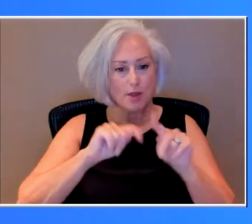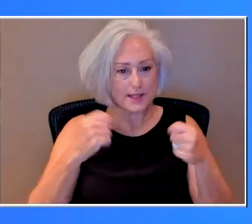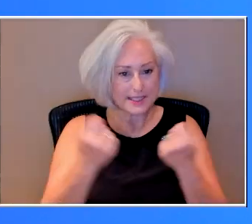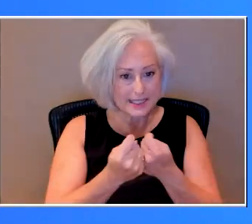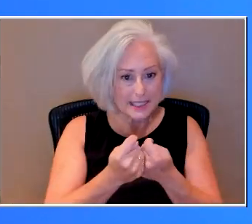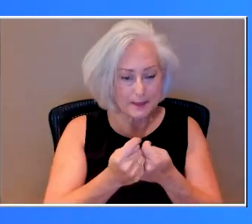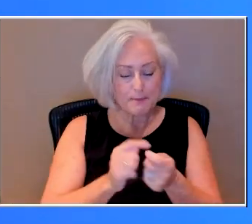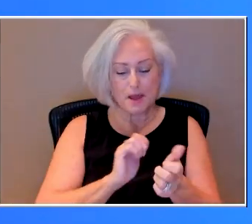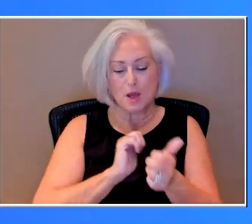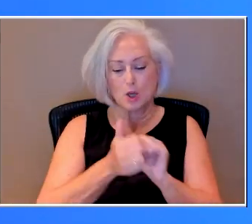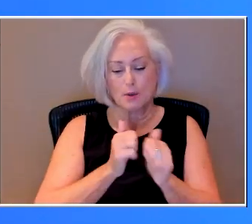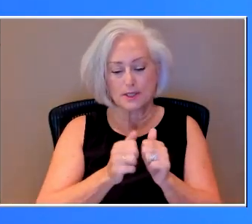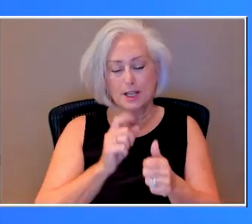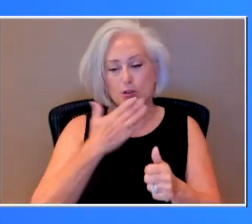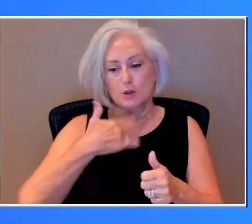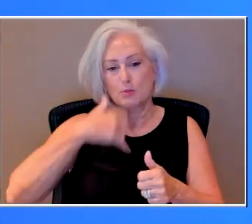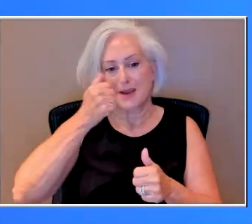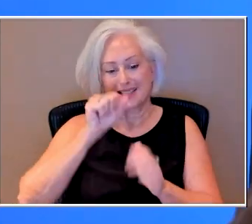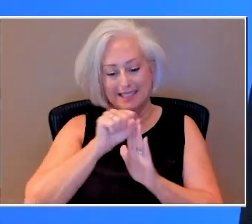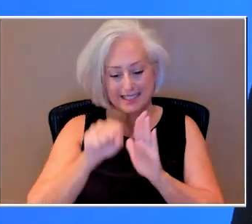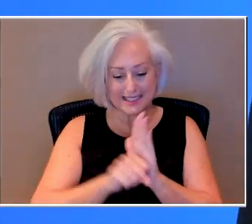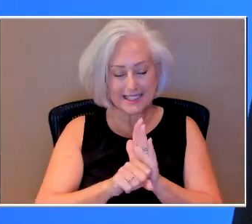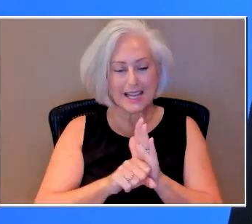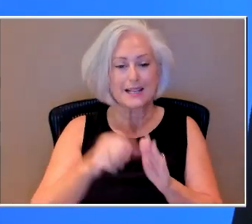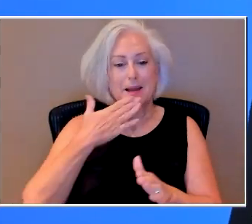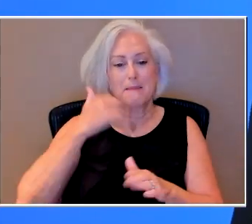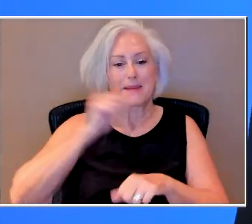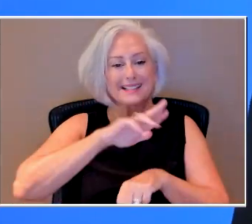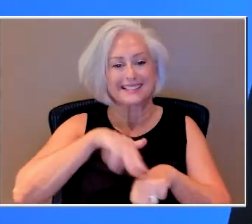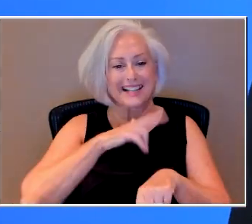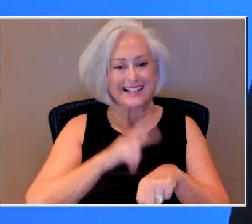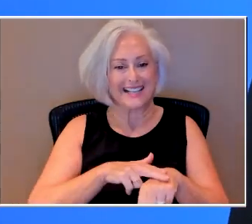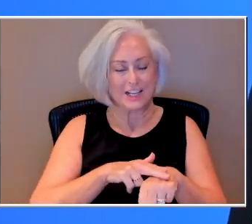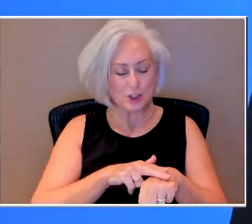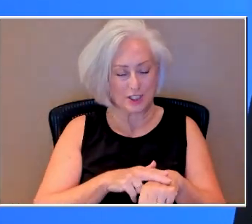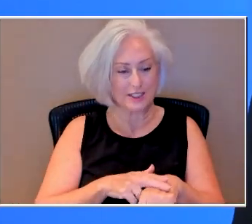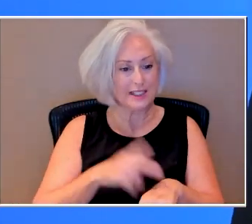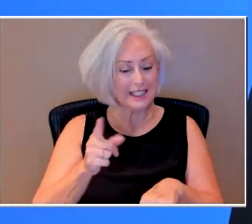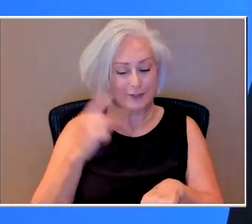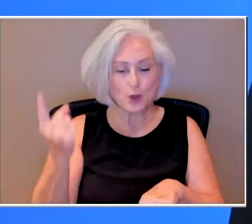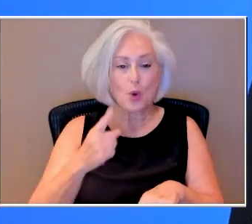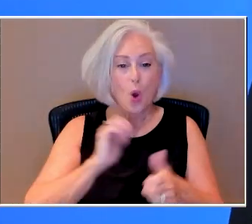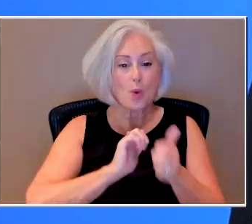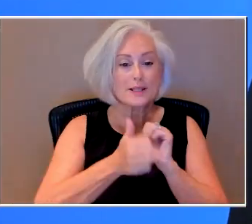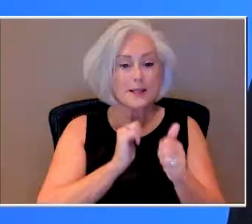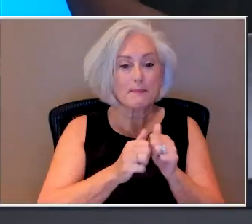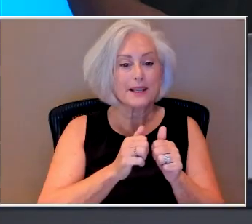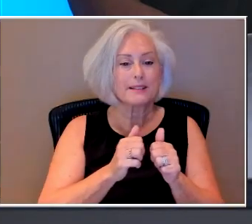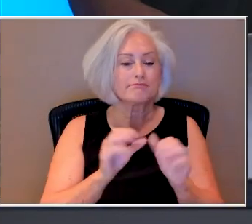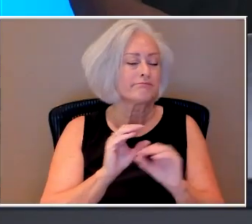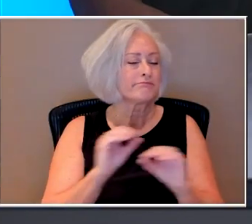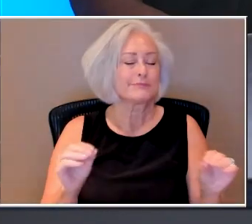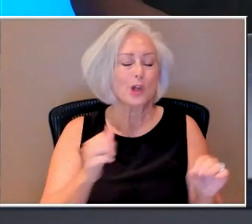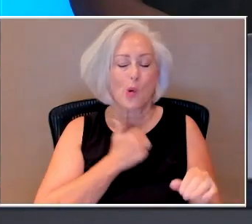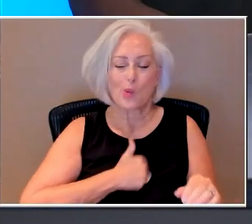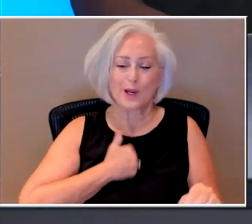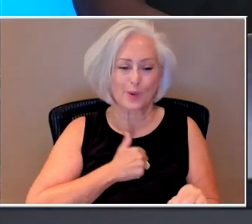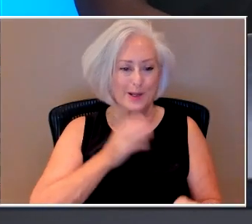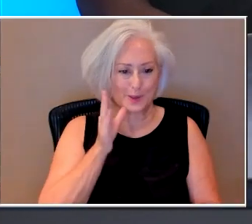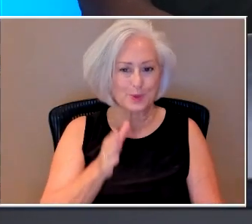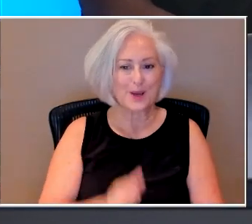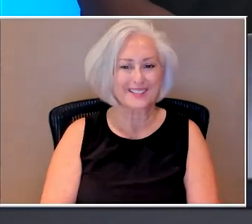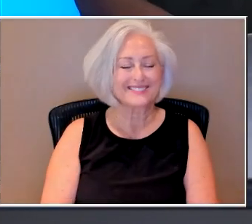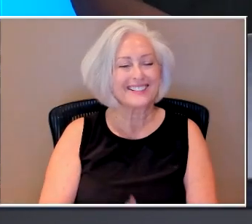best in your state, and then best in the nation. And then if you always compete, then you'll have no regrets. I love that. Thank you. Thanks for sitting in with me